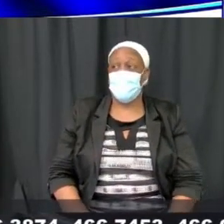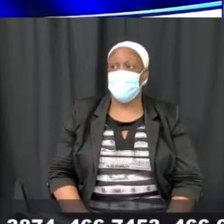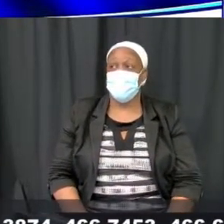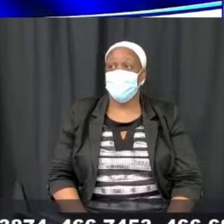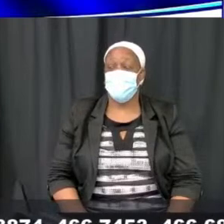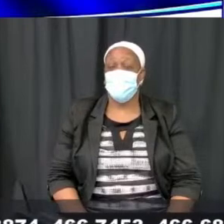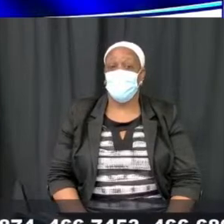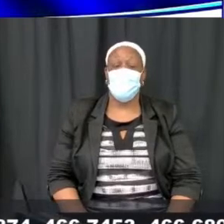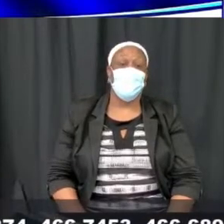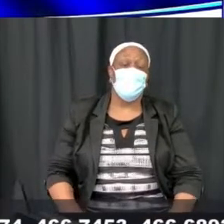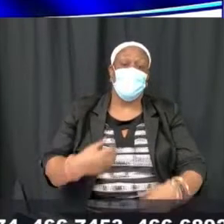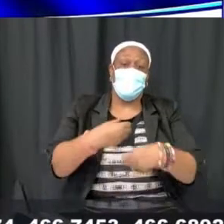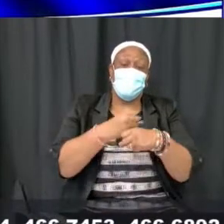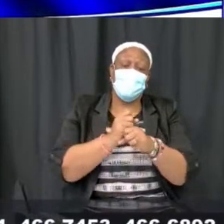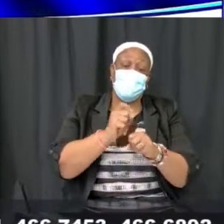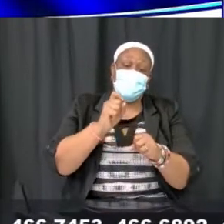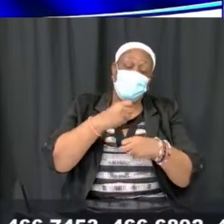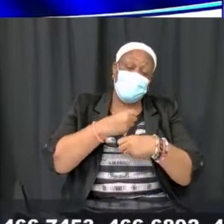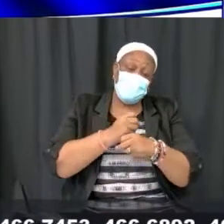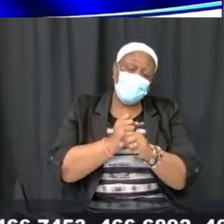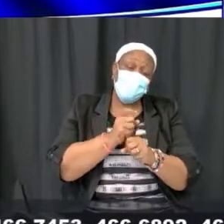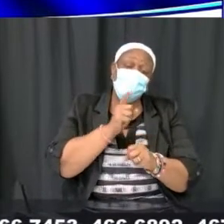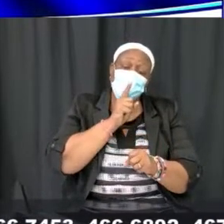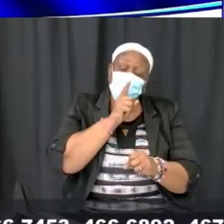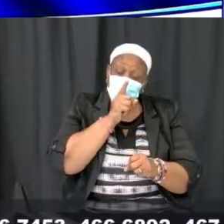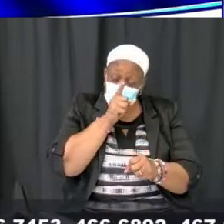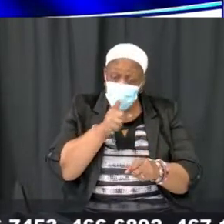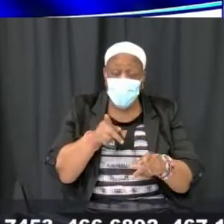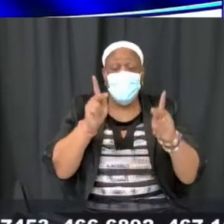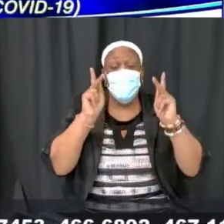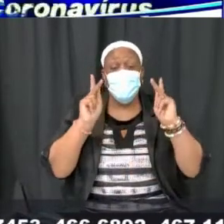major compliance. For example, the